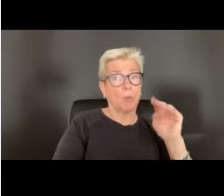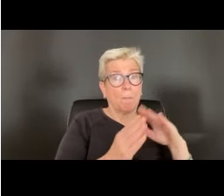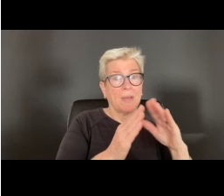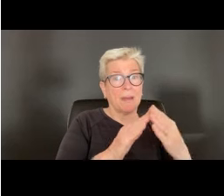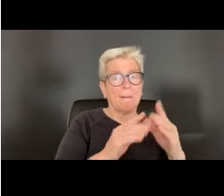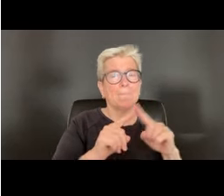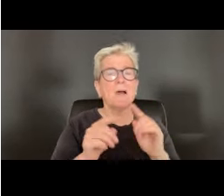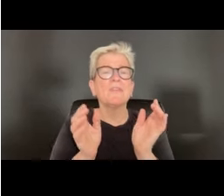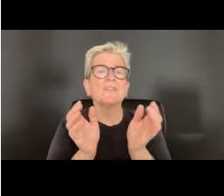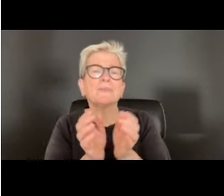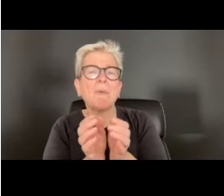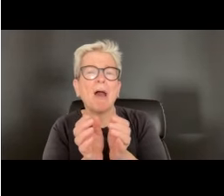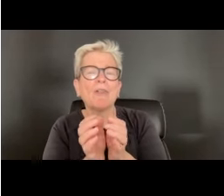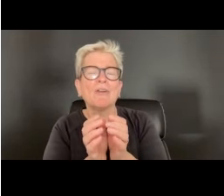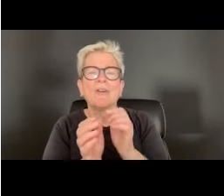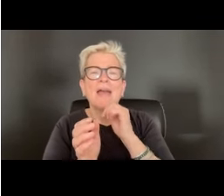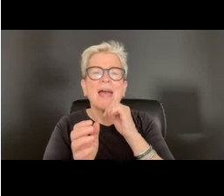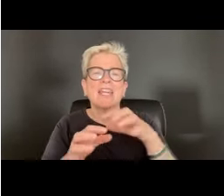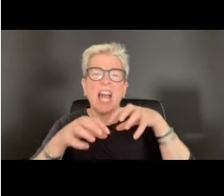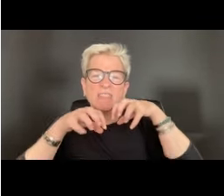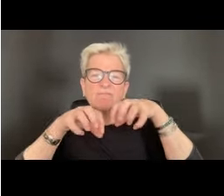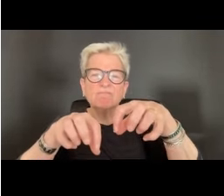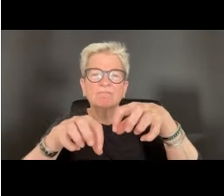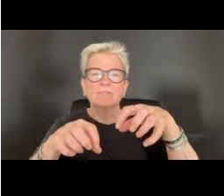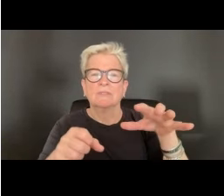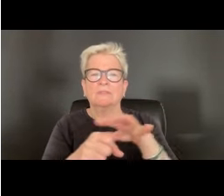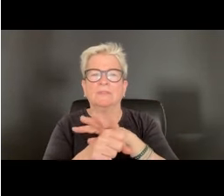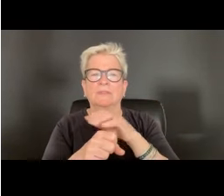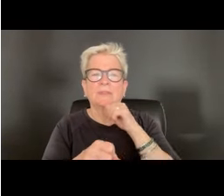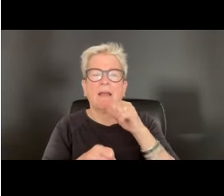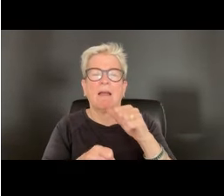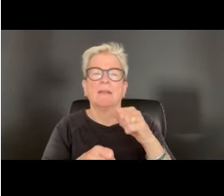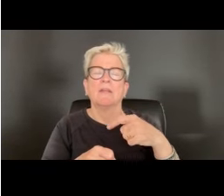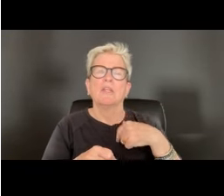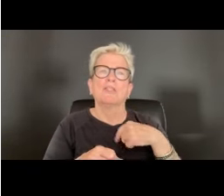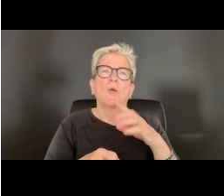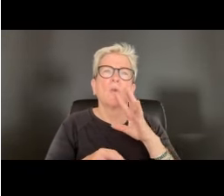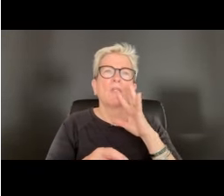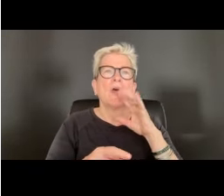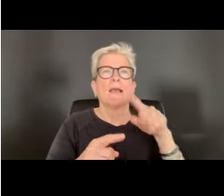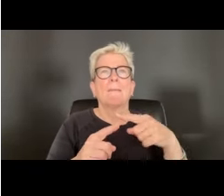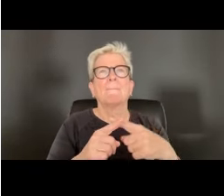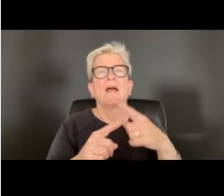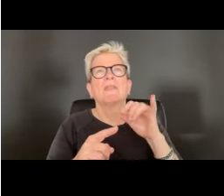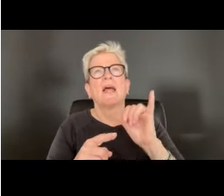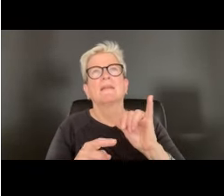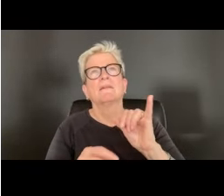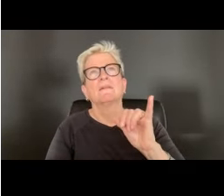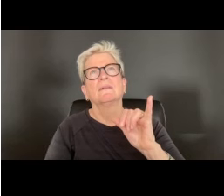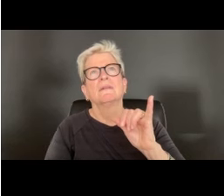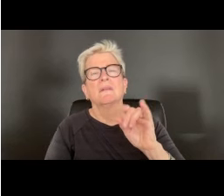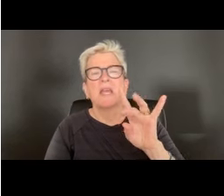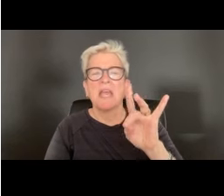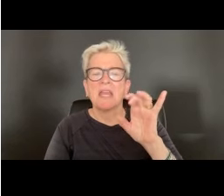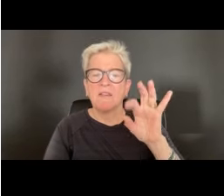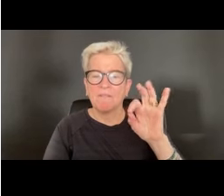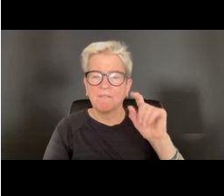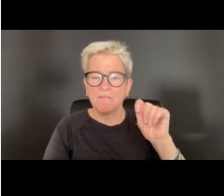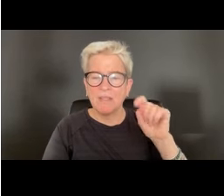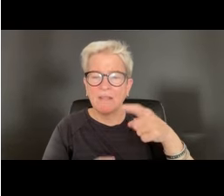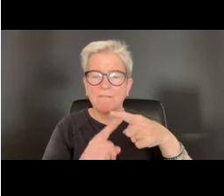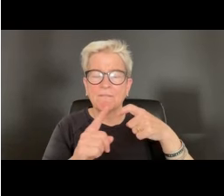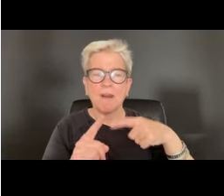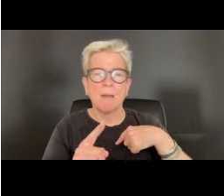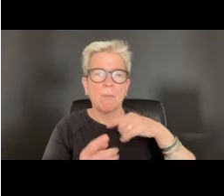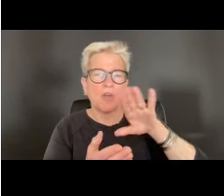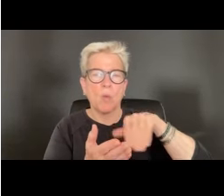smaller and less intense. We're generally talking about them as places that extend about 800 feet from a core,